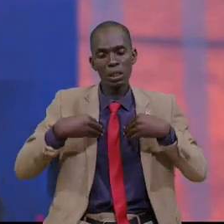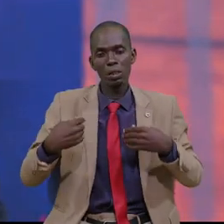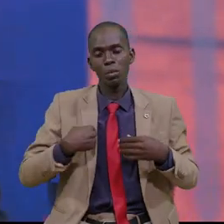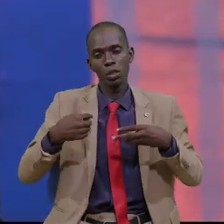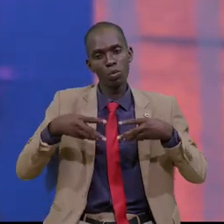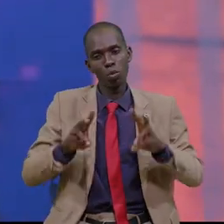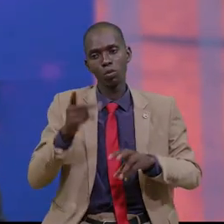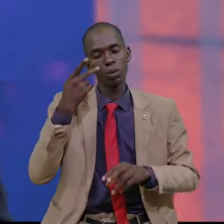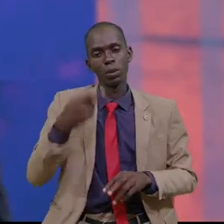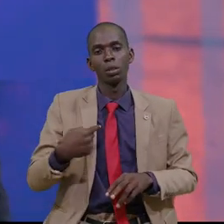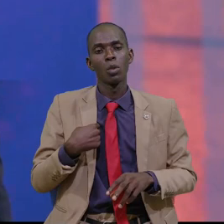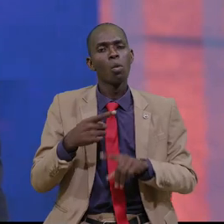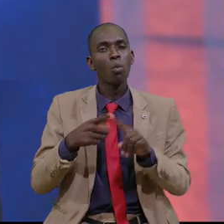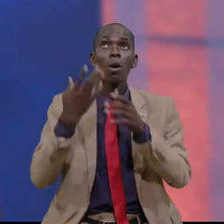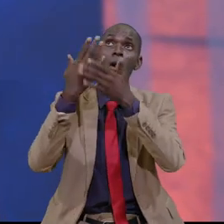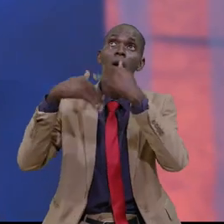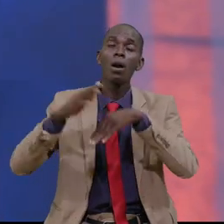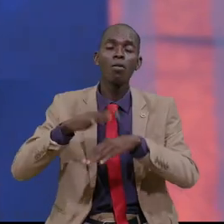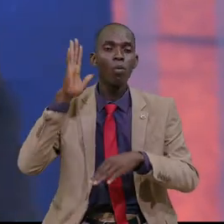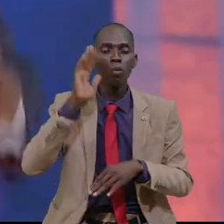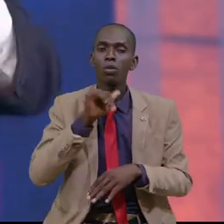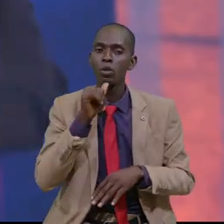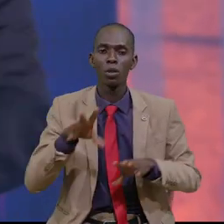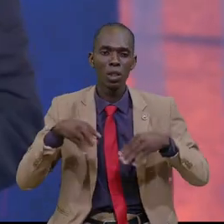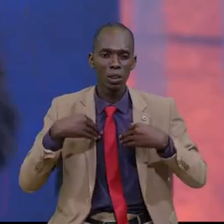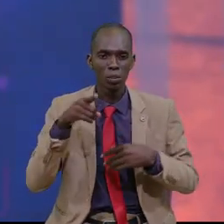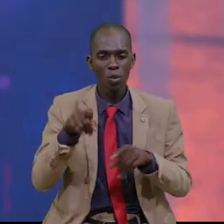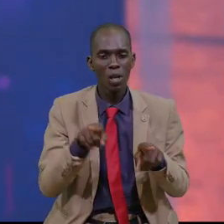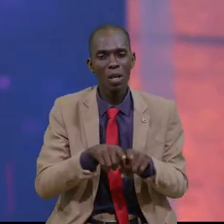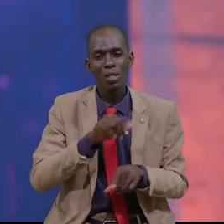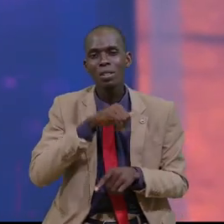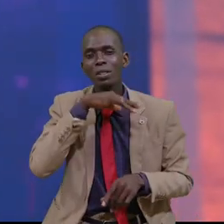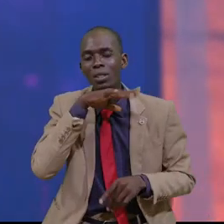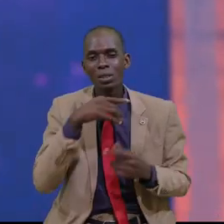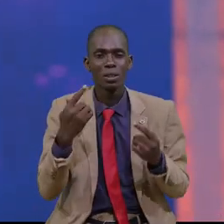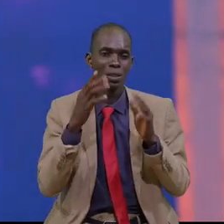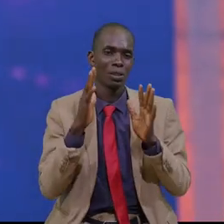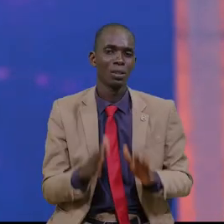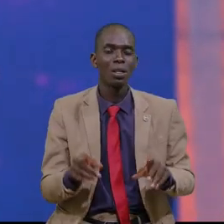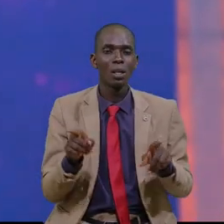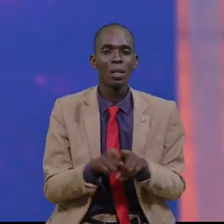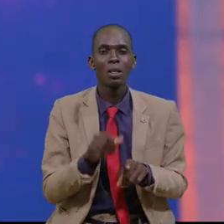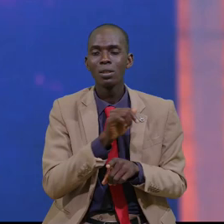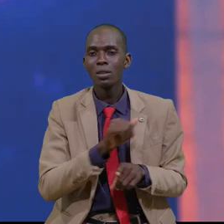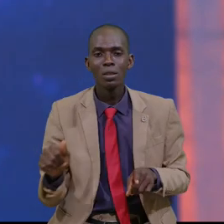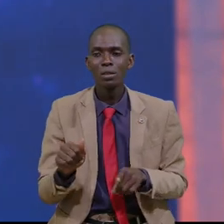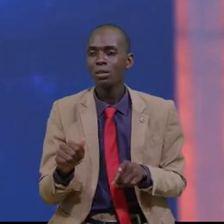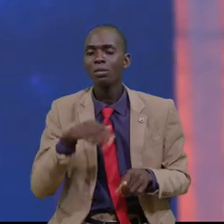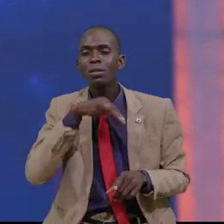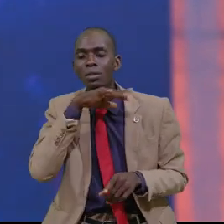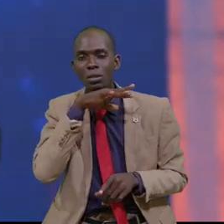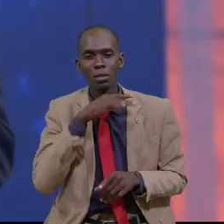will not accept you as a dirty sinner, as a defiled sinner, as a defiant sinner, as